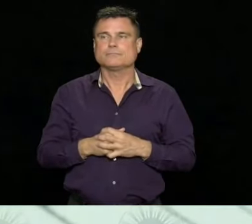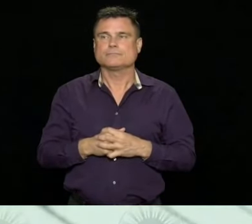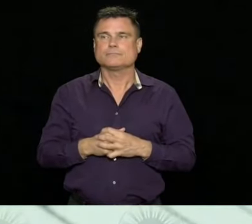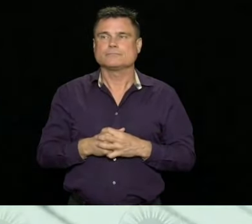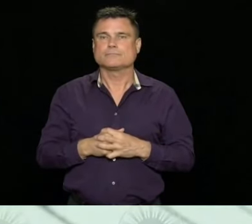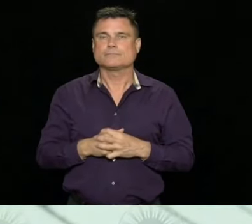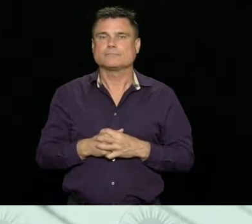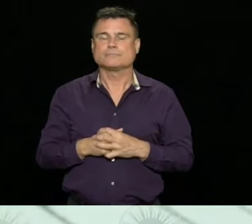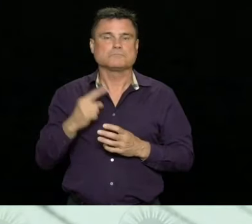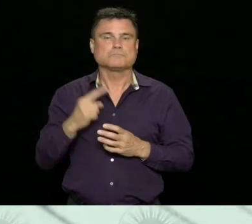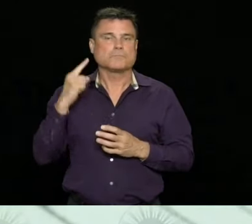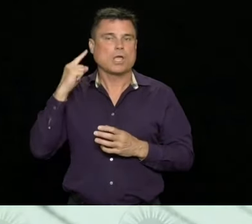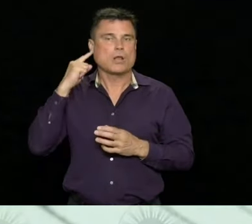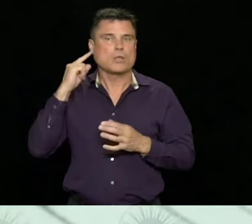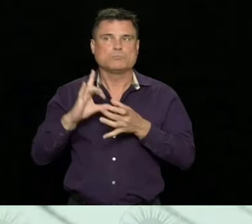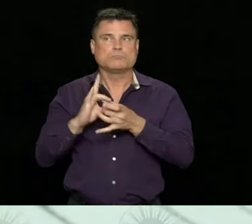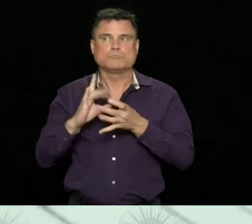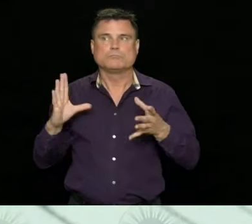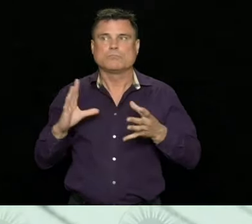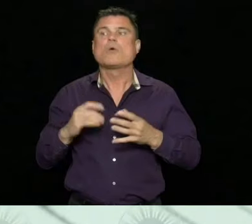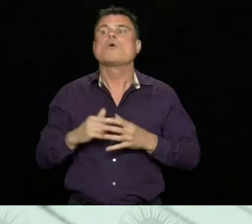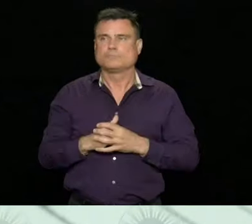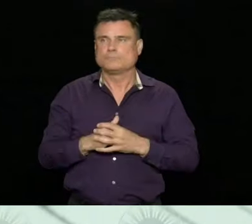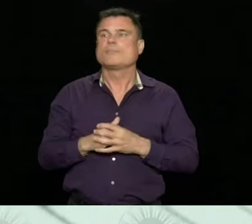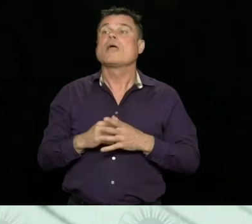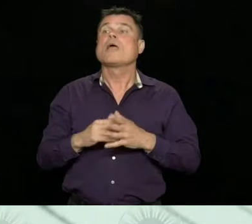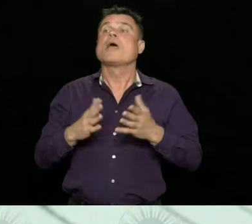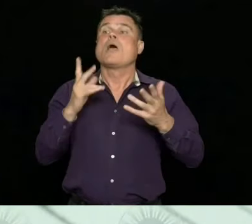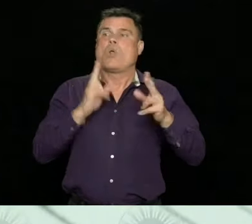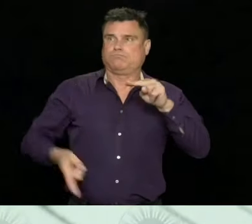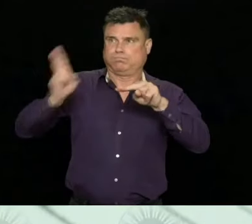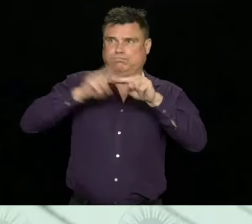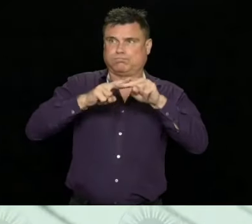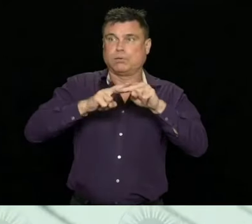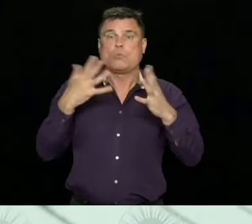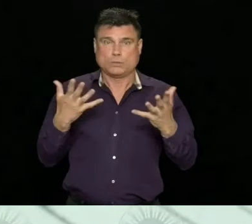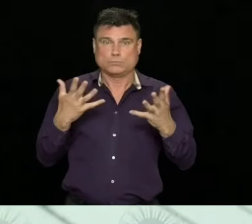in the first 6 months this year, they have already conducted